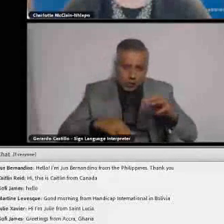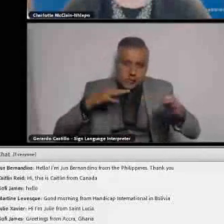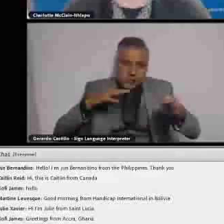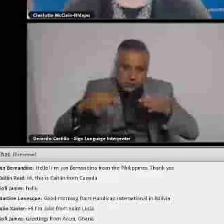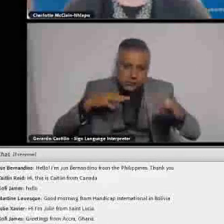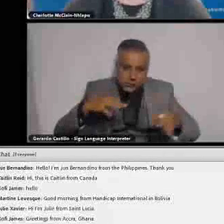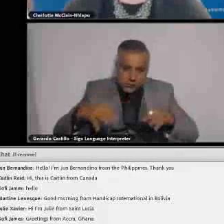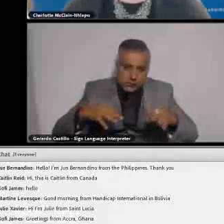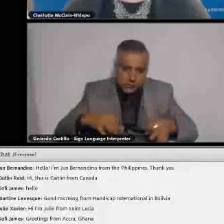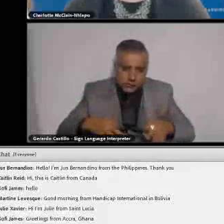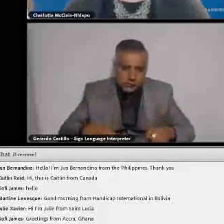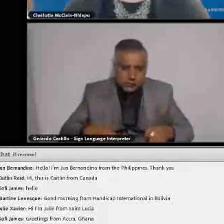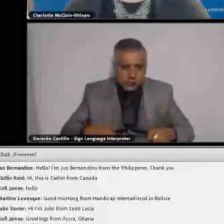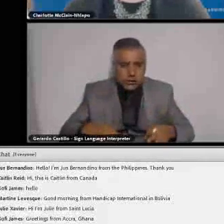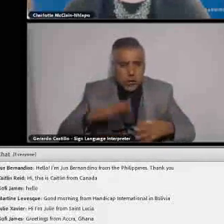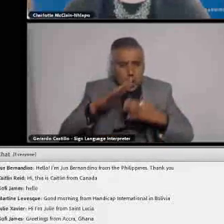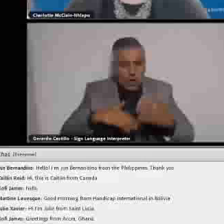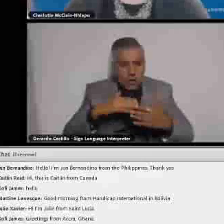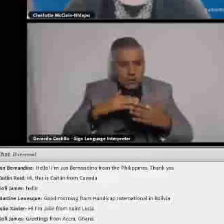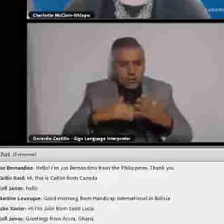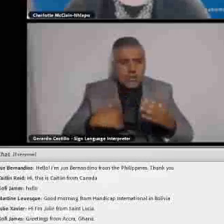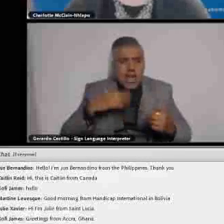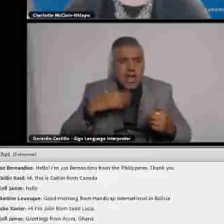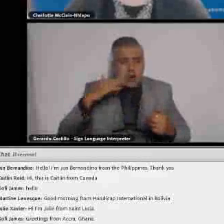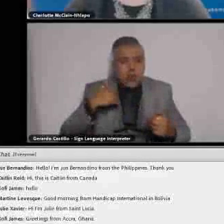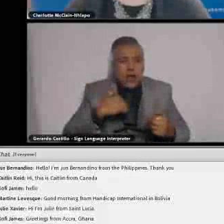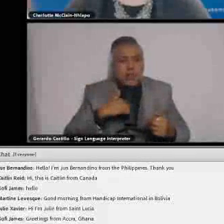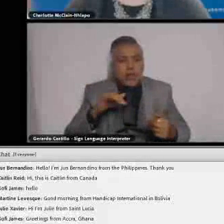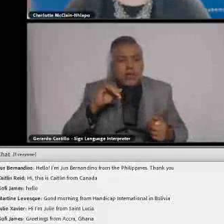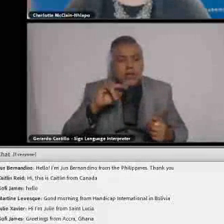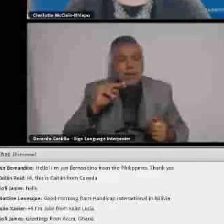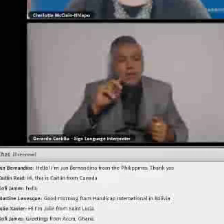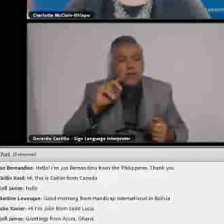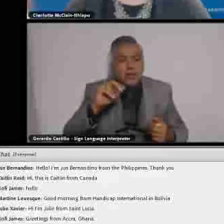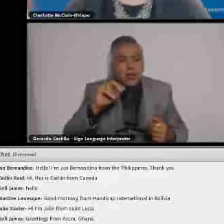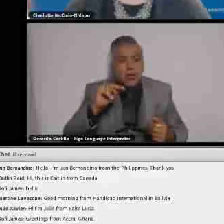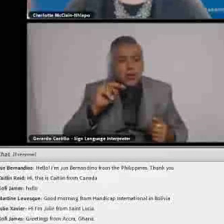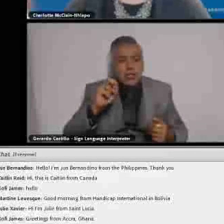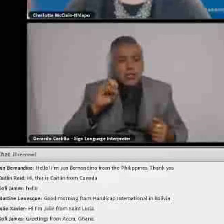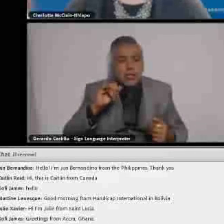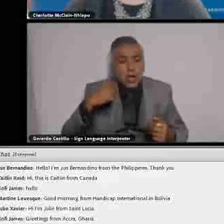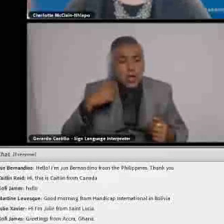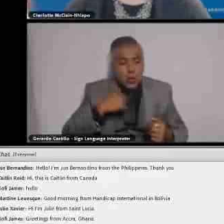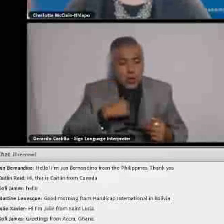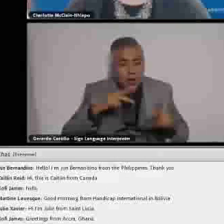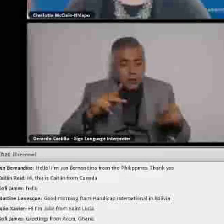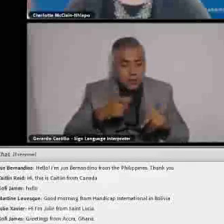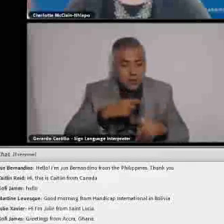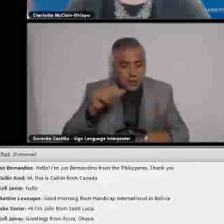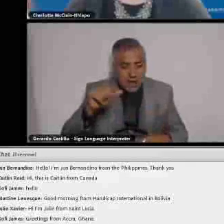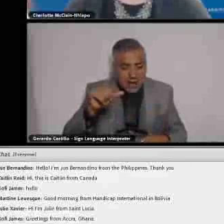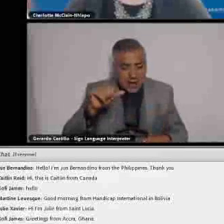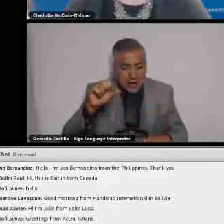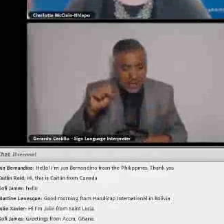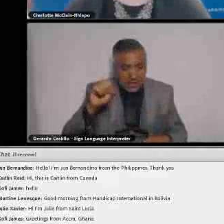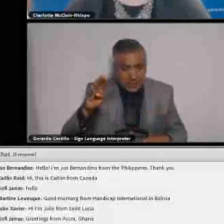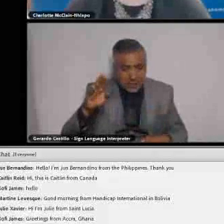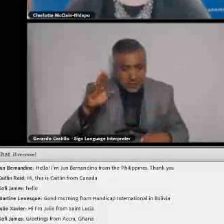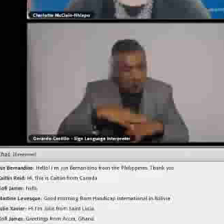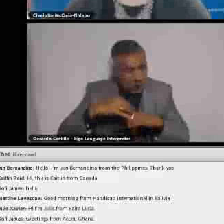for example, from the Indonesia example, we have people from ASB on the line, hopefully. I know they were registered, so maybe someone from